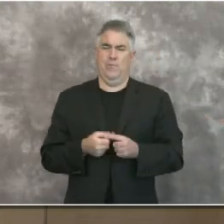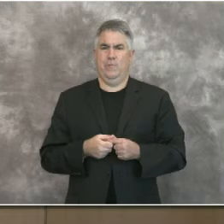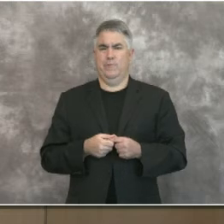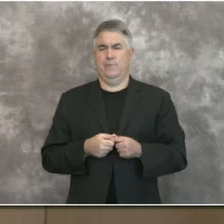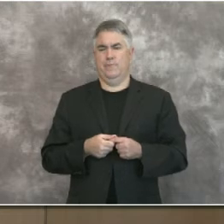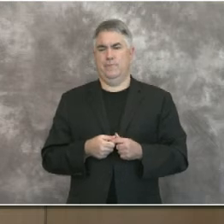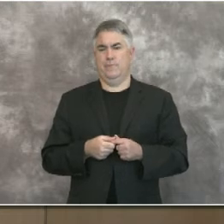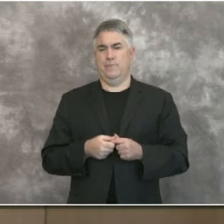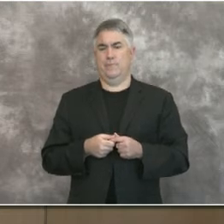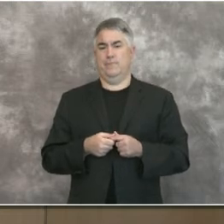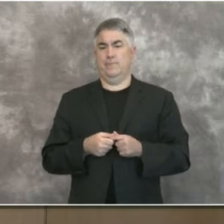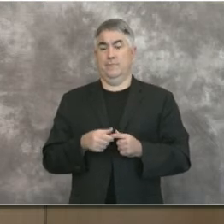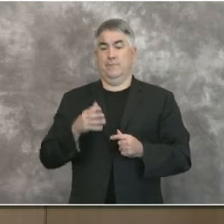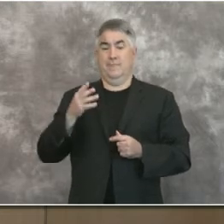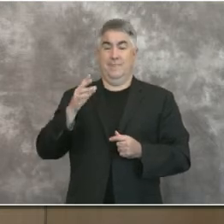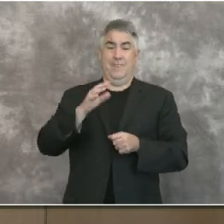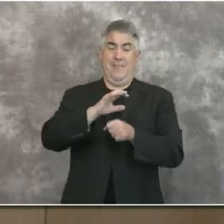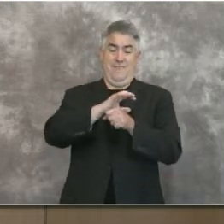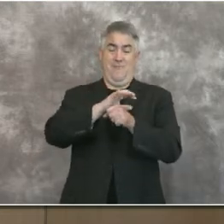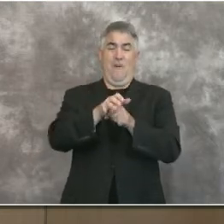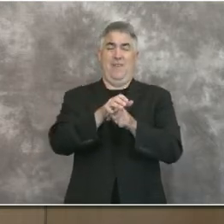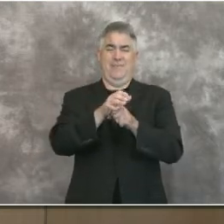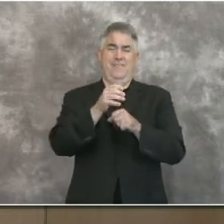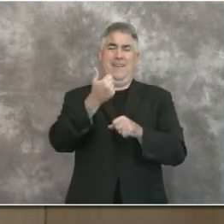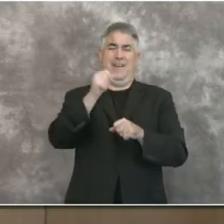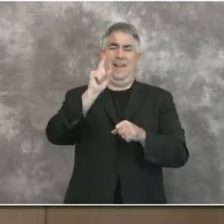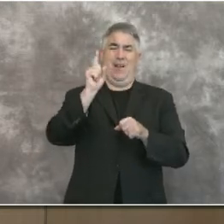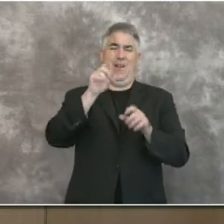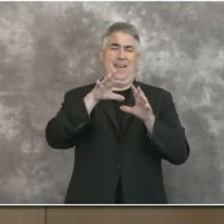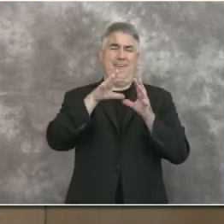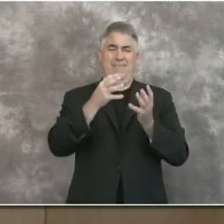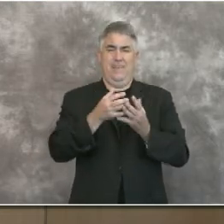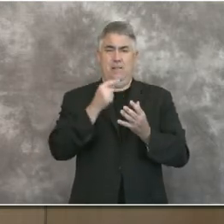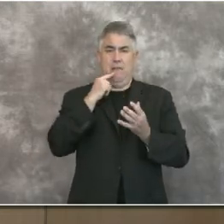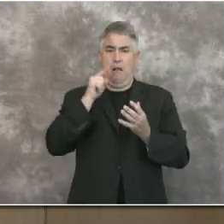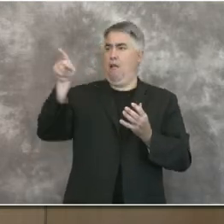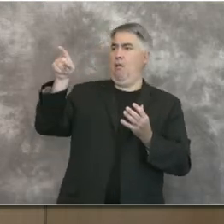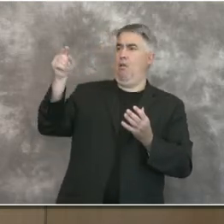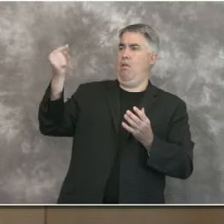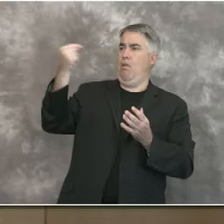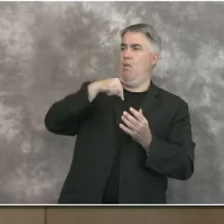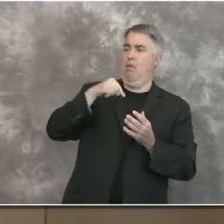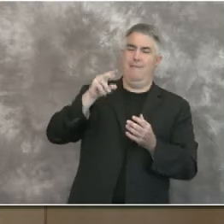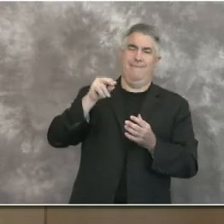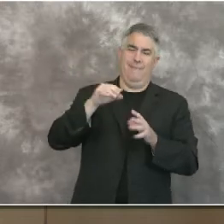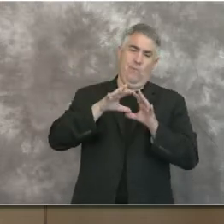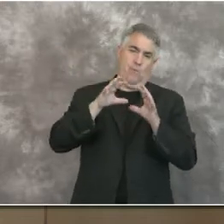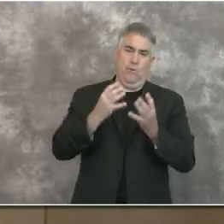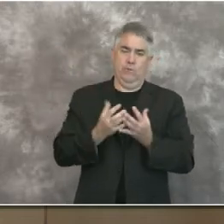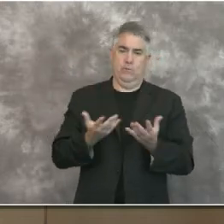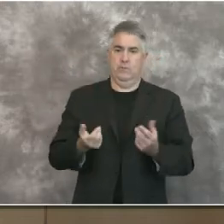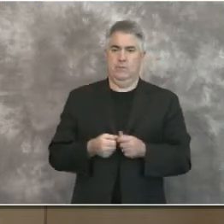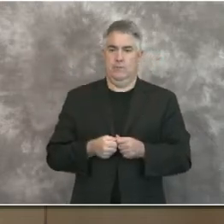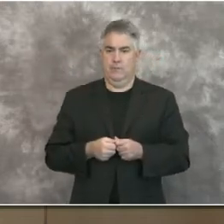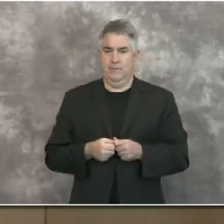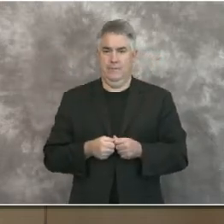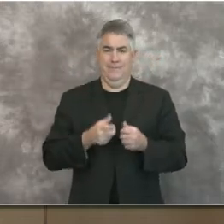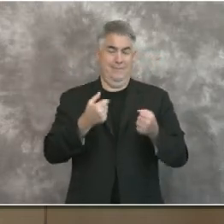disease travels, and the borders knows no, it has no respect for disease.